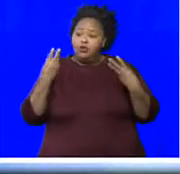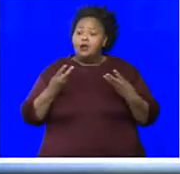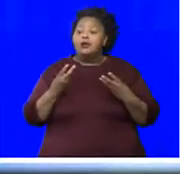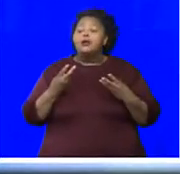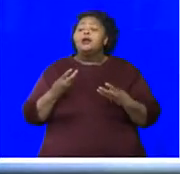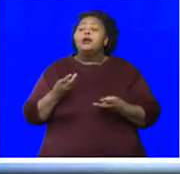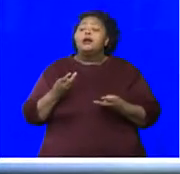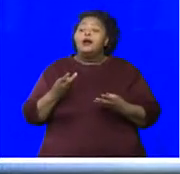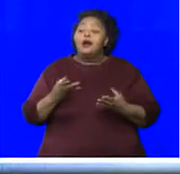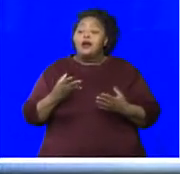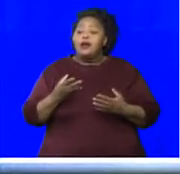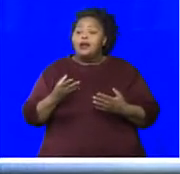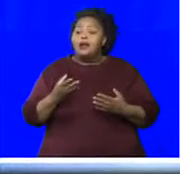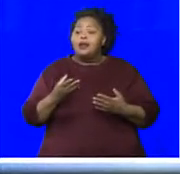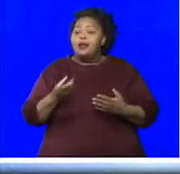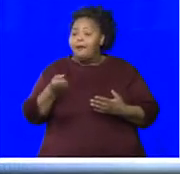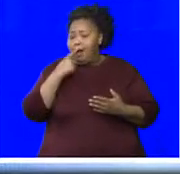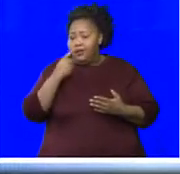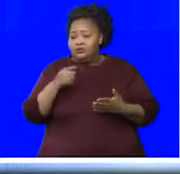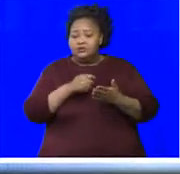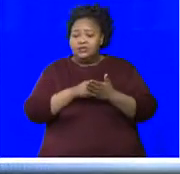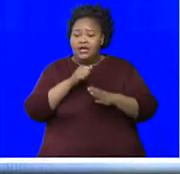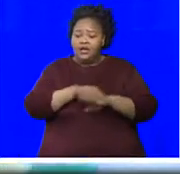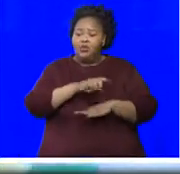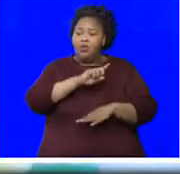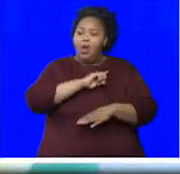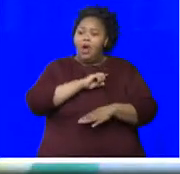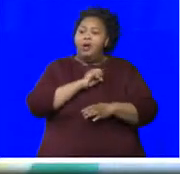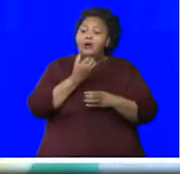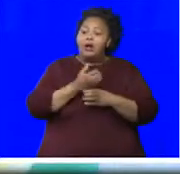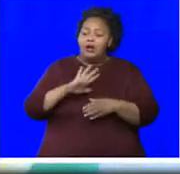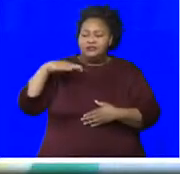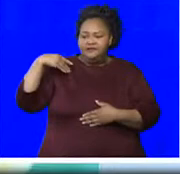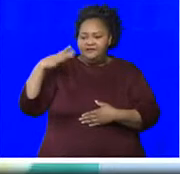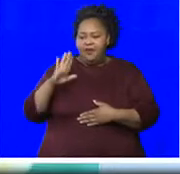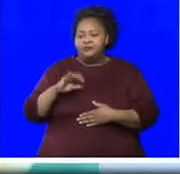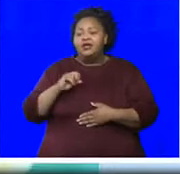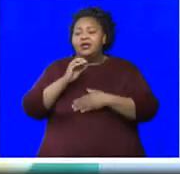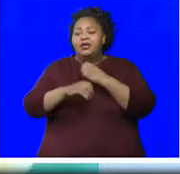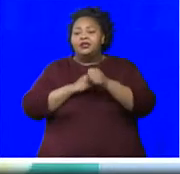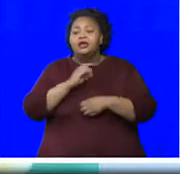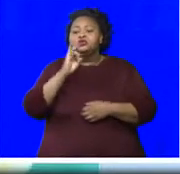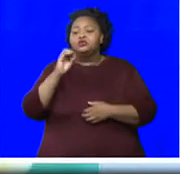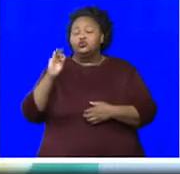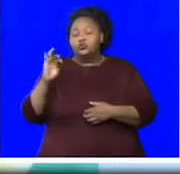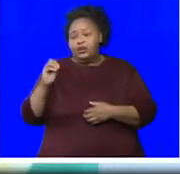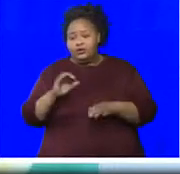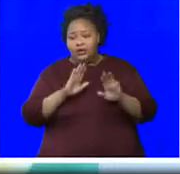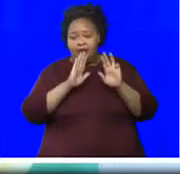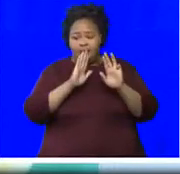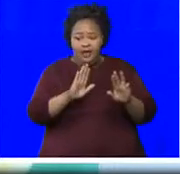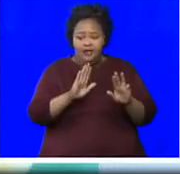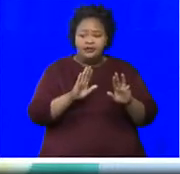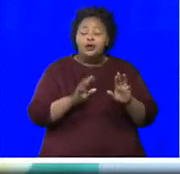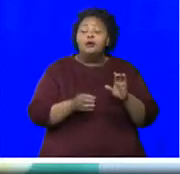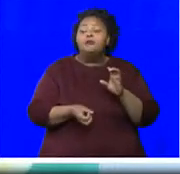lamanye mafu acala kuwasebenzisa ngeminyaka ka-2009. We did a thorough research and we discovered that the company name that has developed this